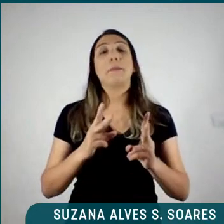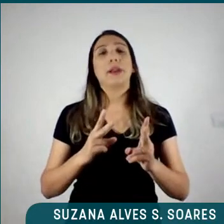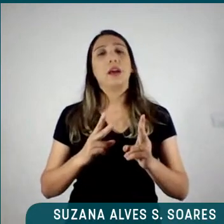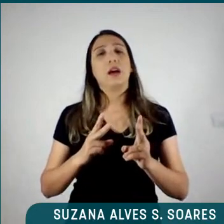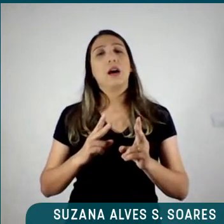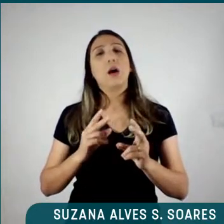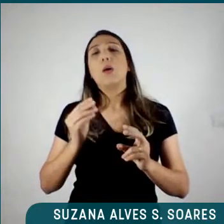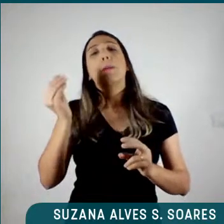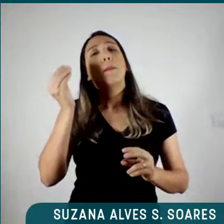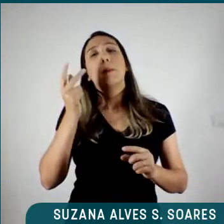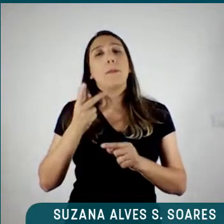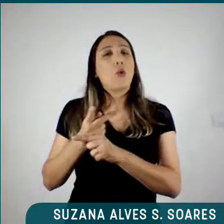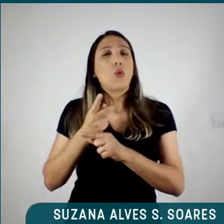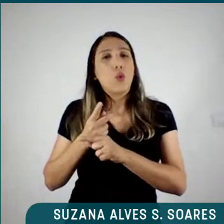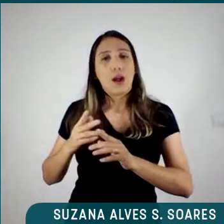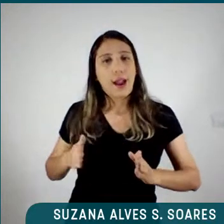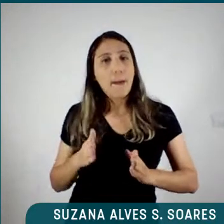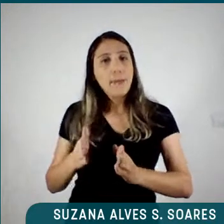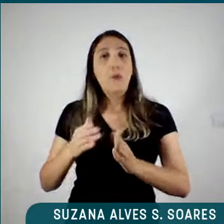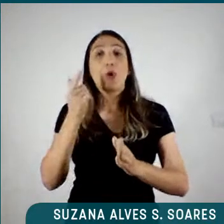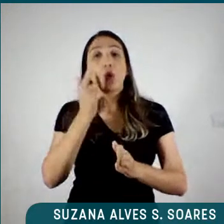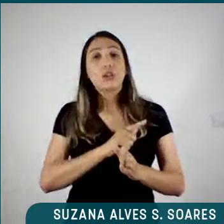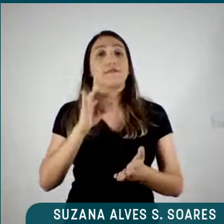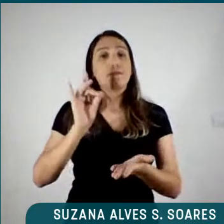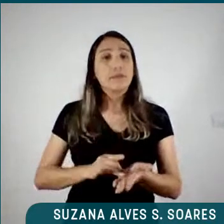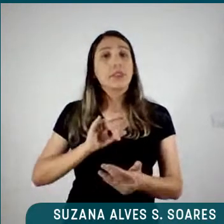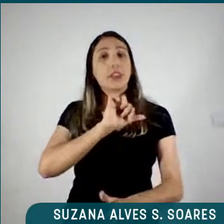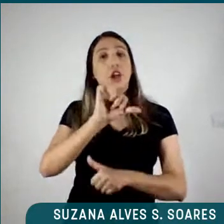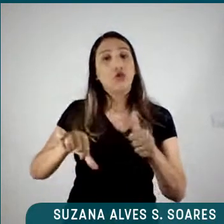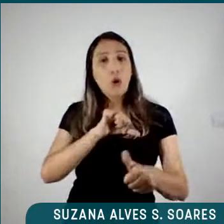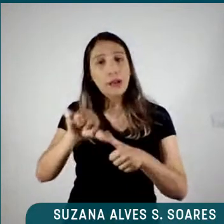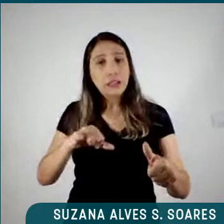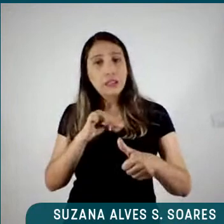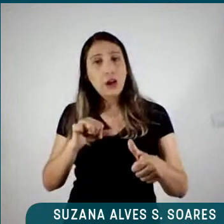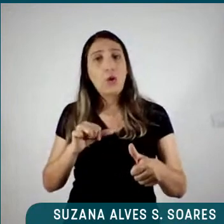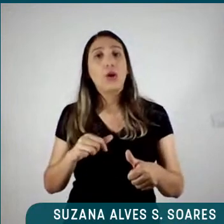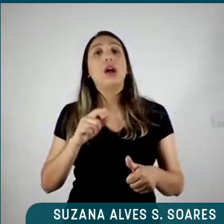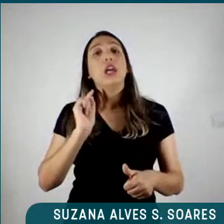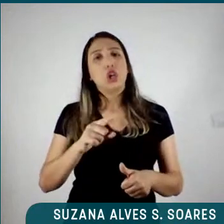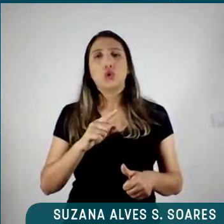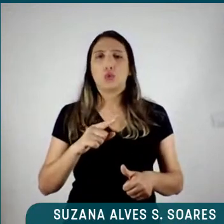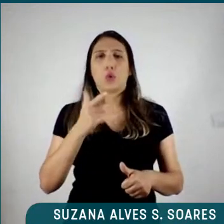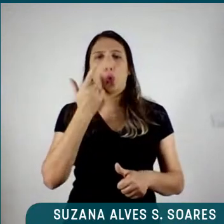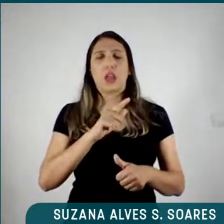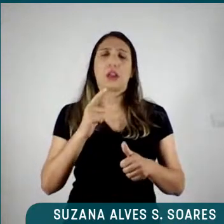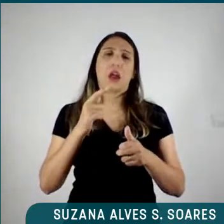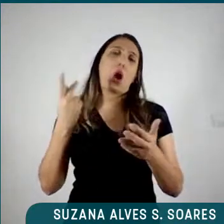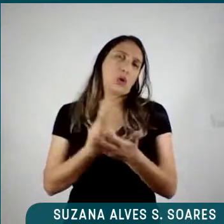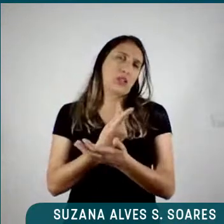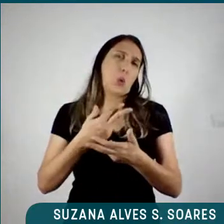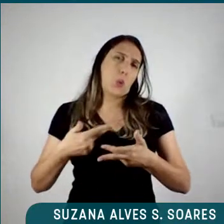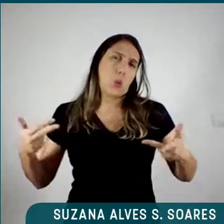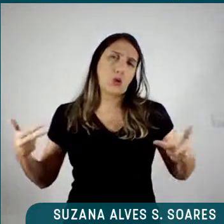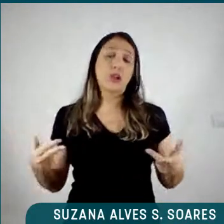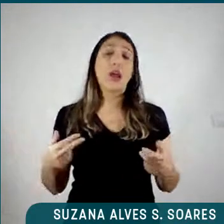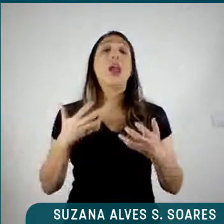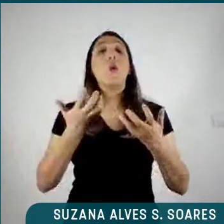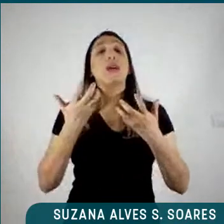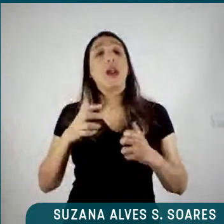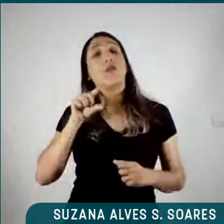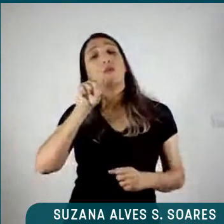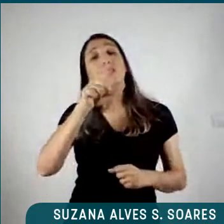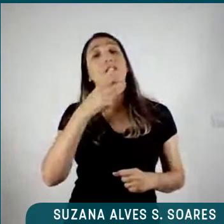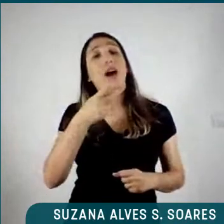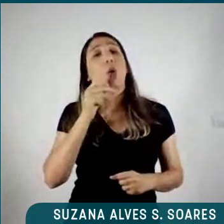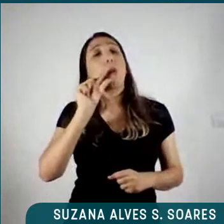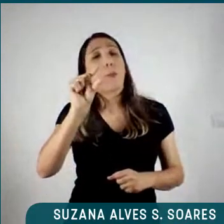caminhos que trazem de fato always transformação creating new e paths mudança that para bring acontecer. E aí eu transformation. queria que você falasse um pouco And para a I gente,